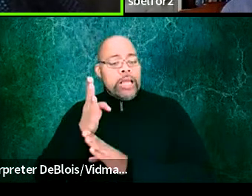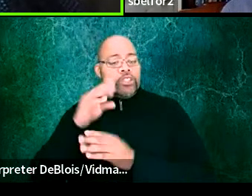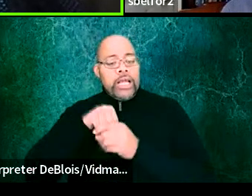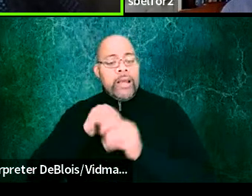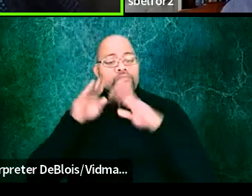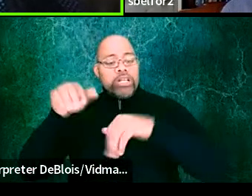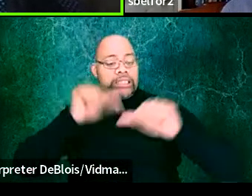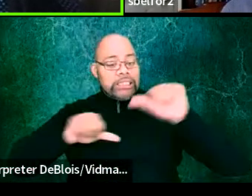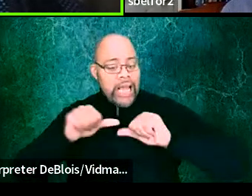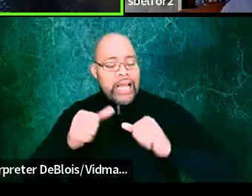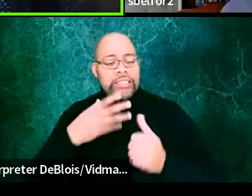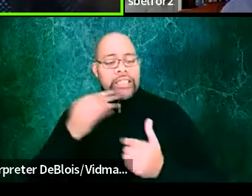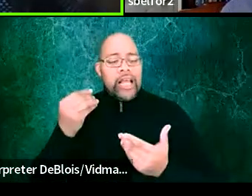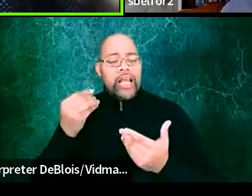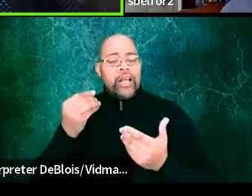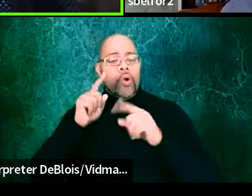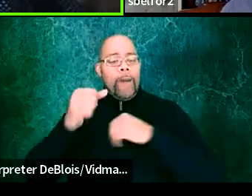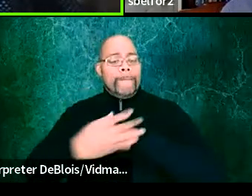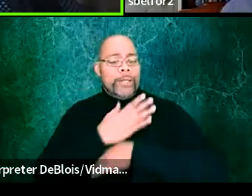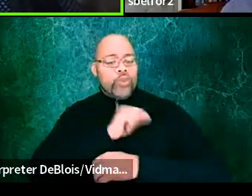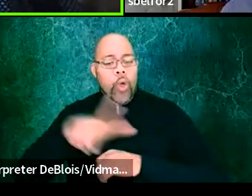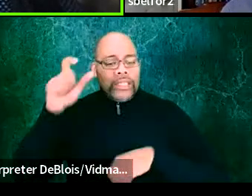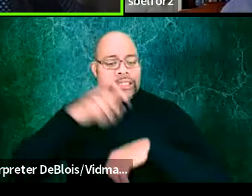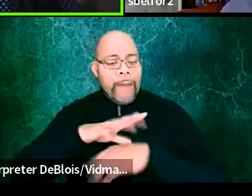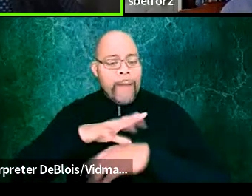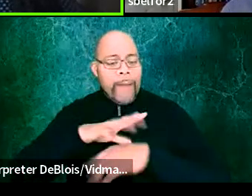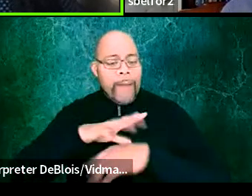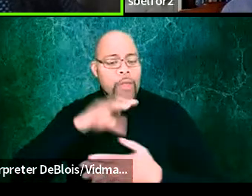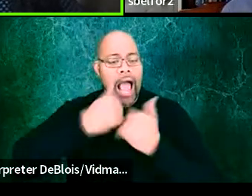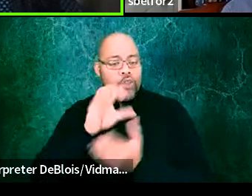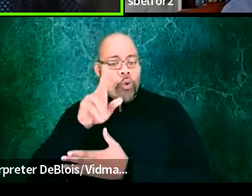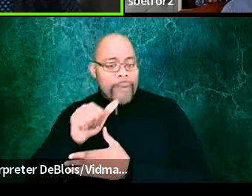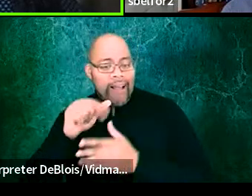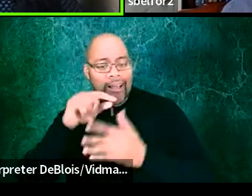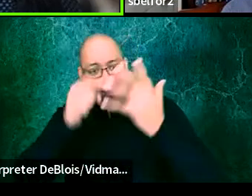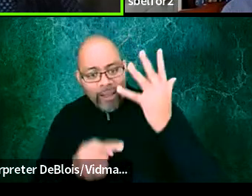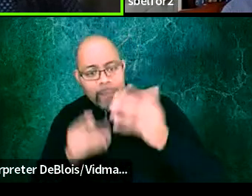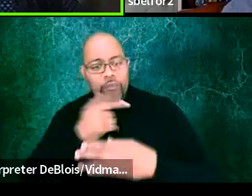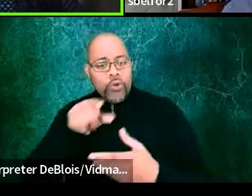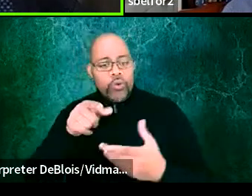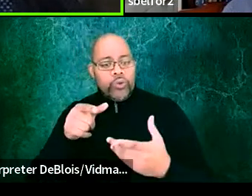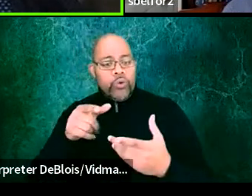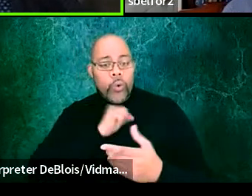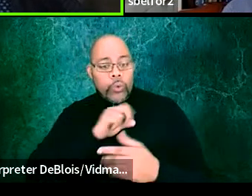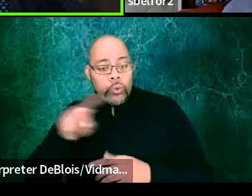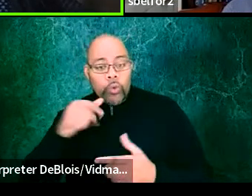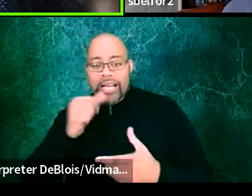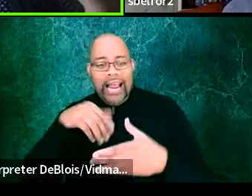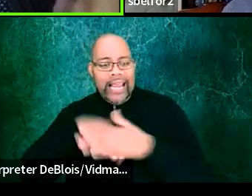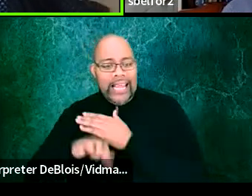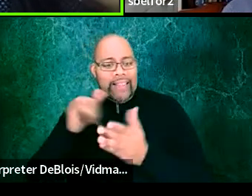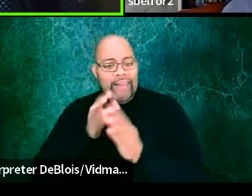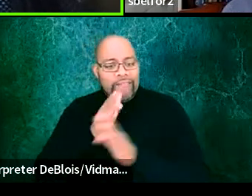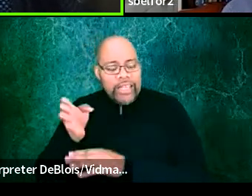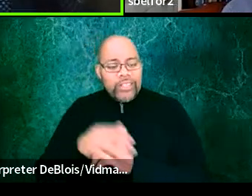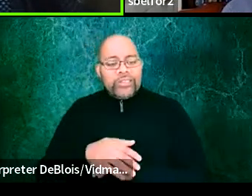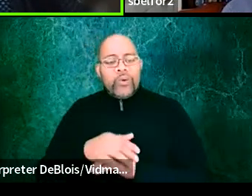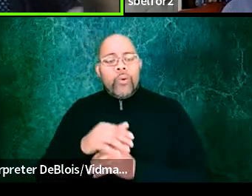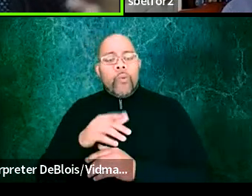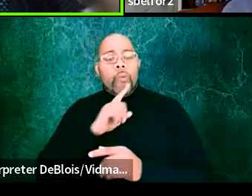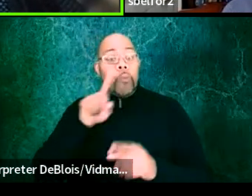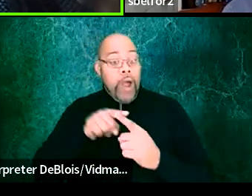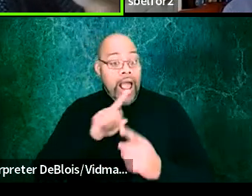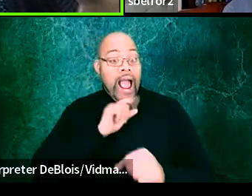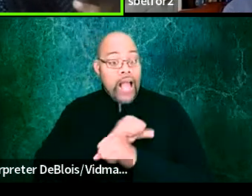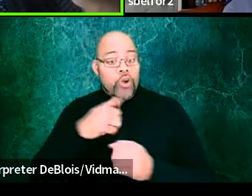marine science and like go on the beach all the time and learn how to scuba dive and do all these things before you're 22, but you're not going to get into the field. When in